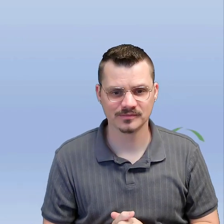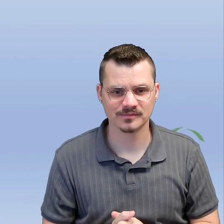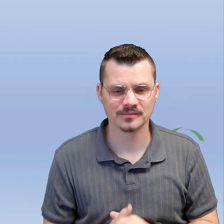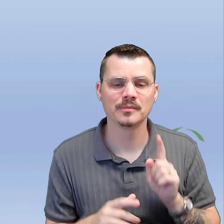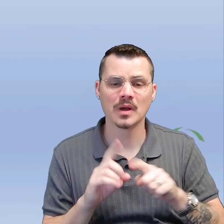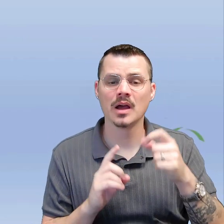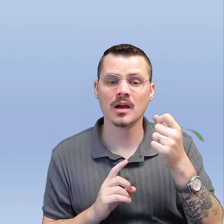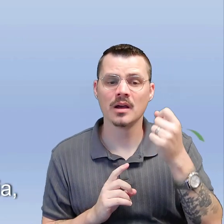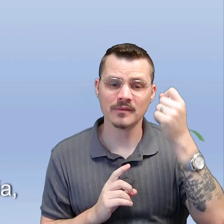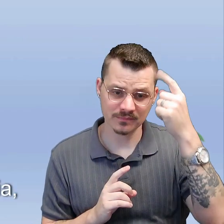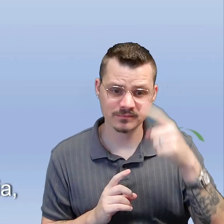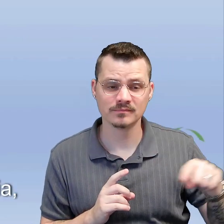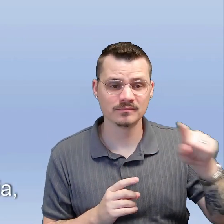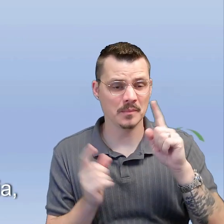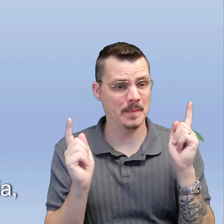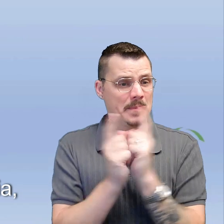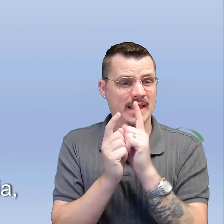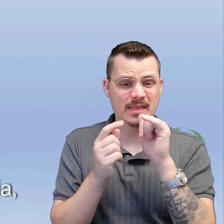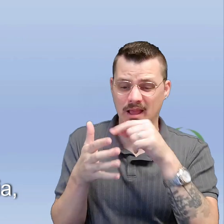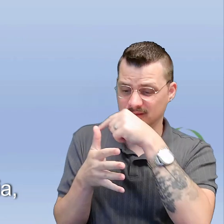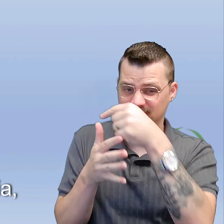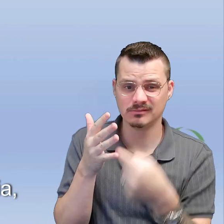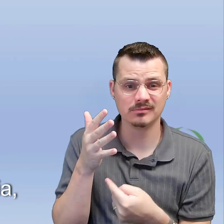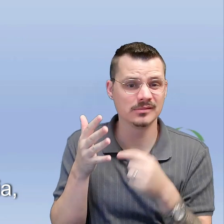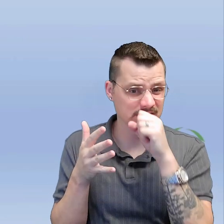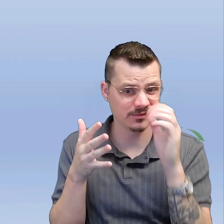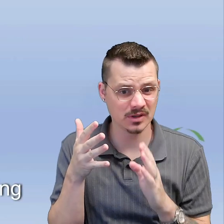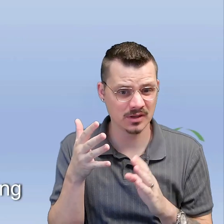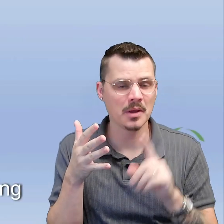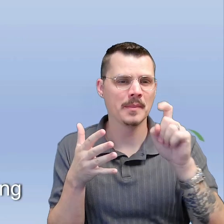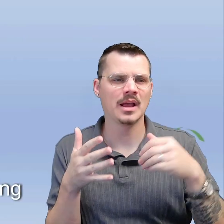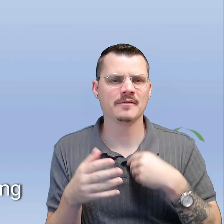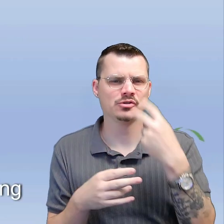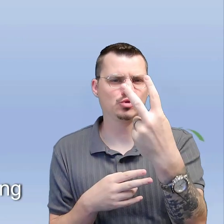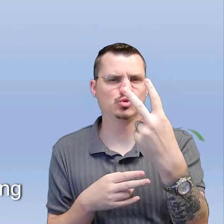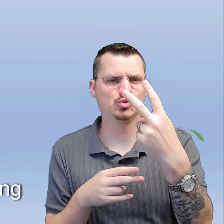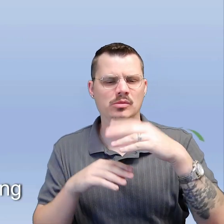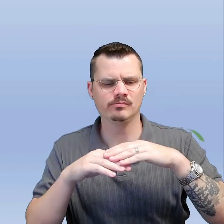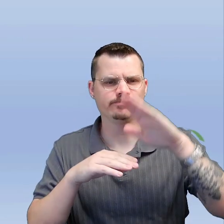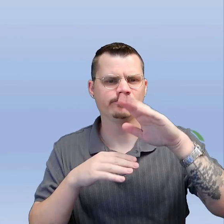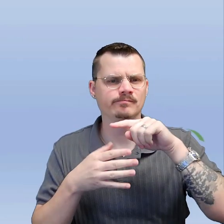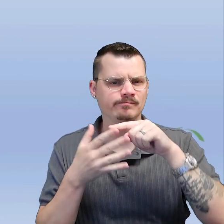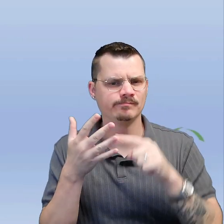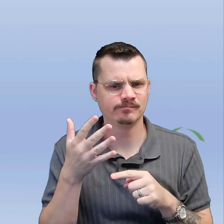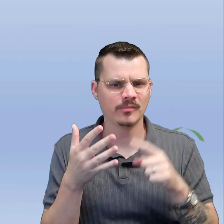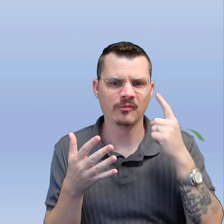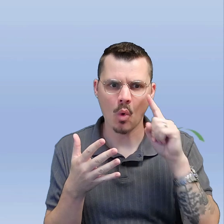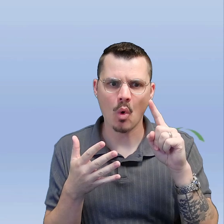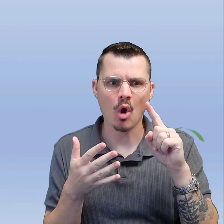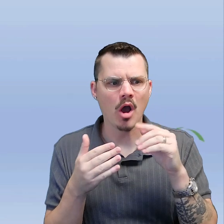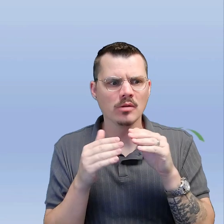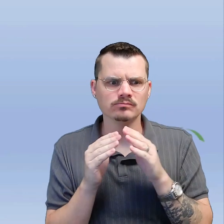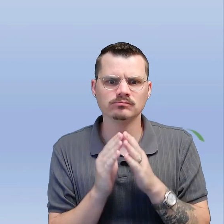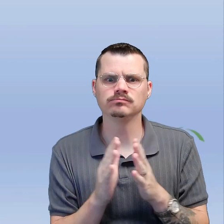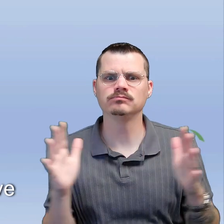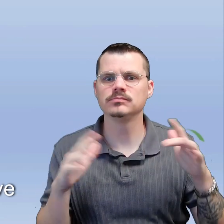for people to meet the criteria for schizophrenia, they have two or more of the following for a significant period